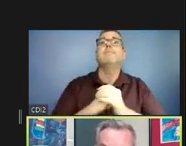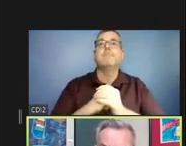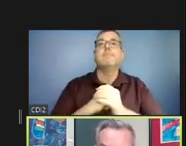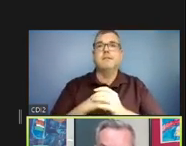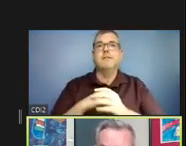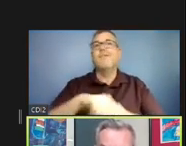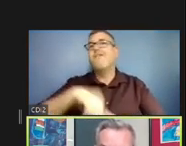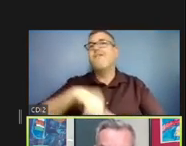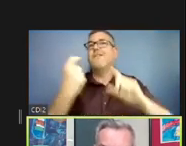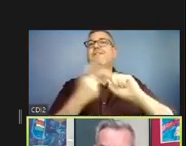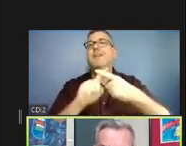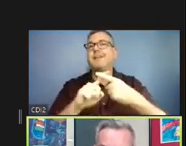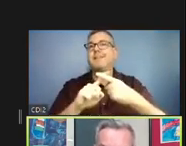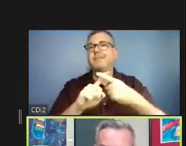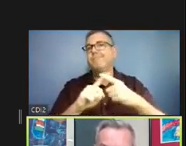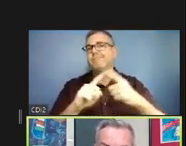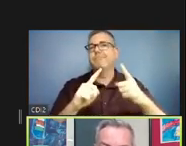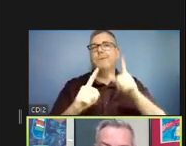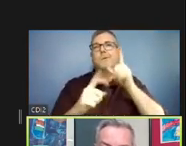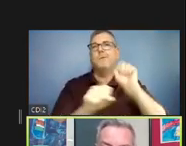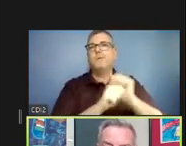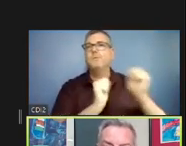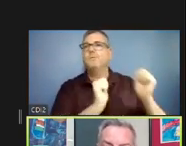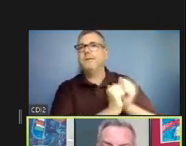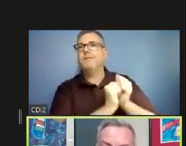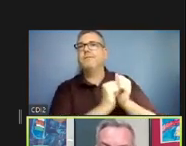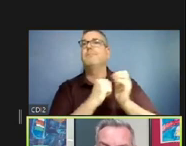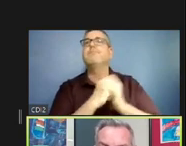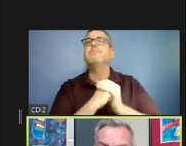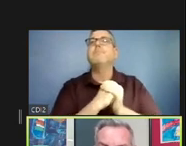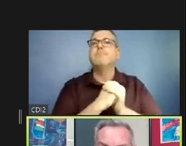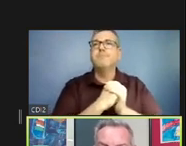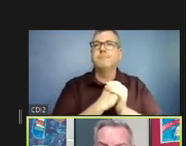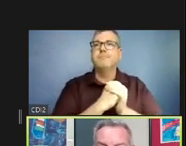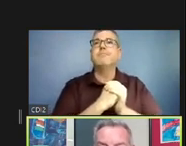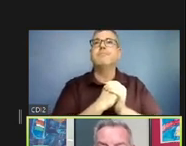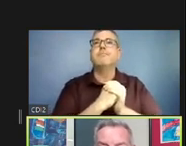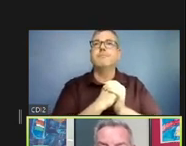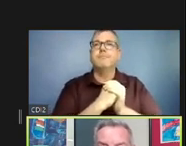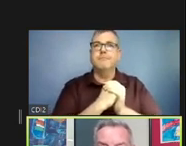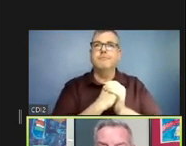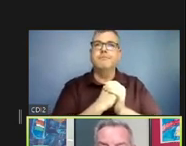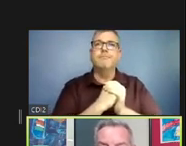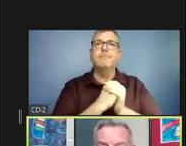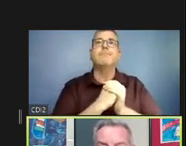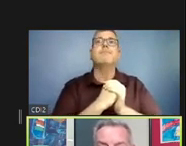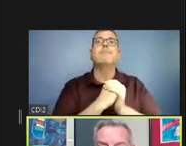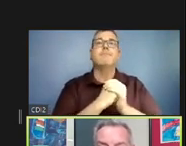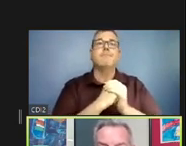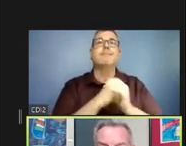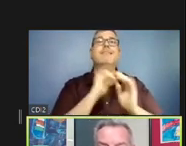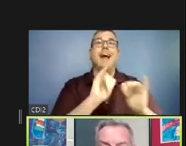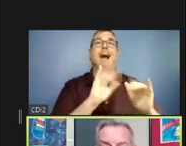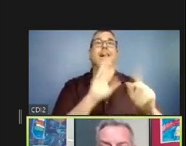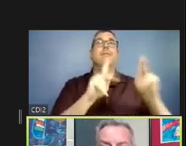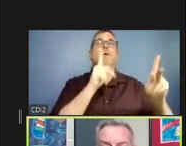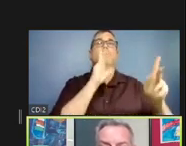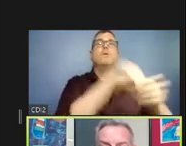head, so I so apologize. But Justice and Aging has been a stalwart,